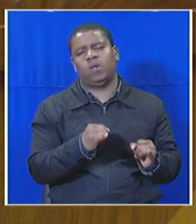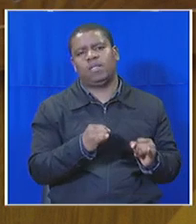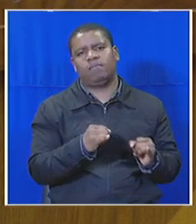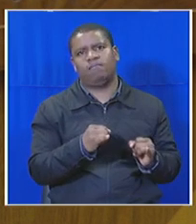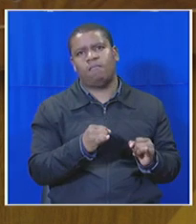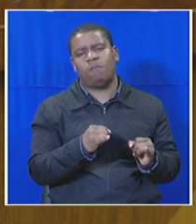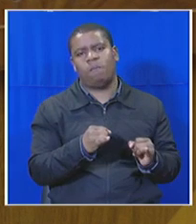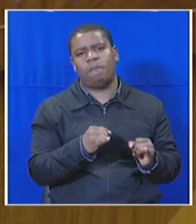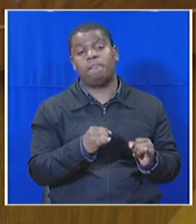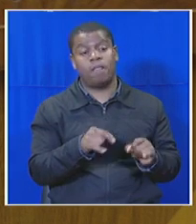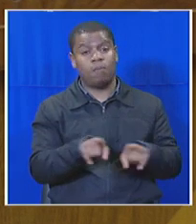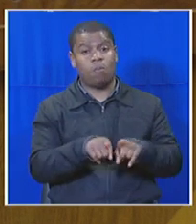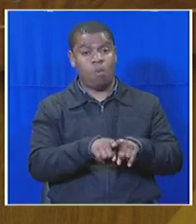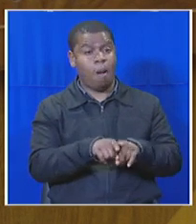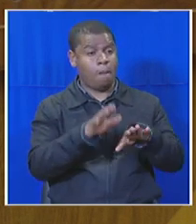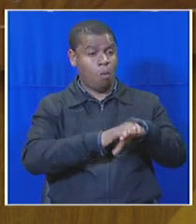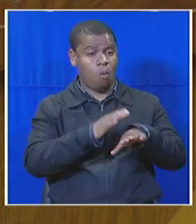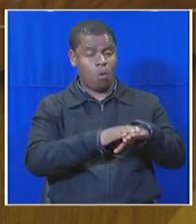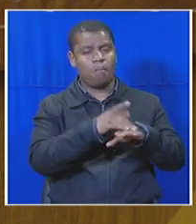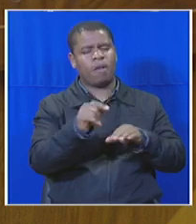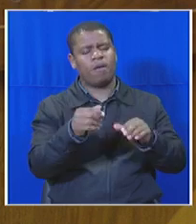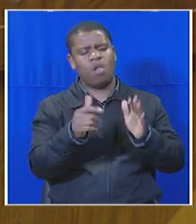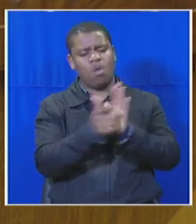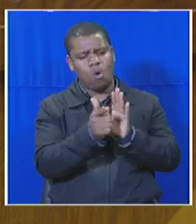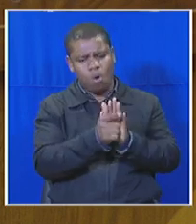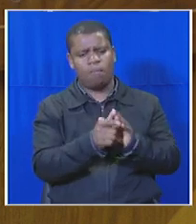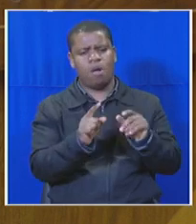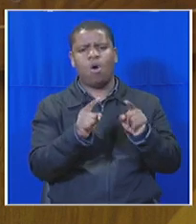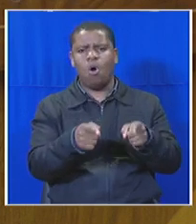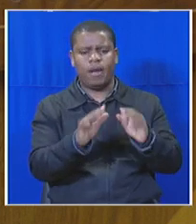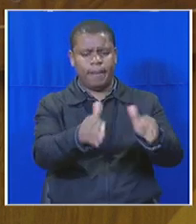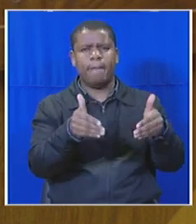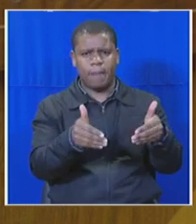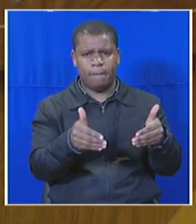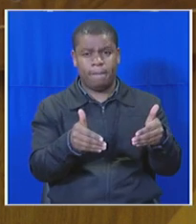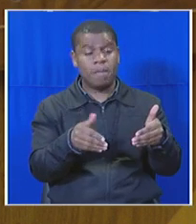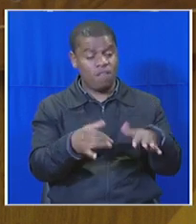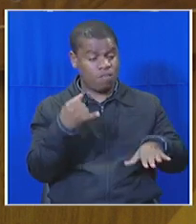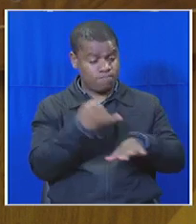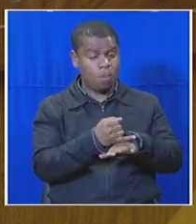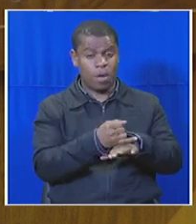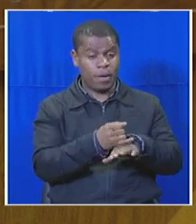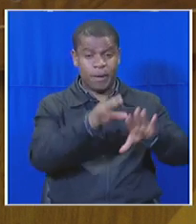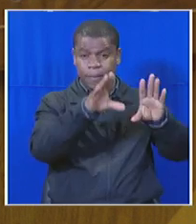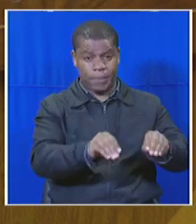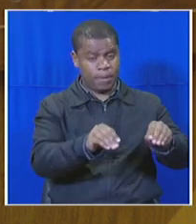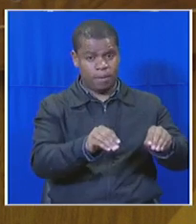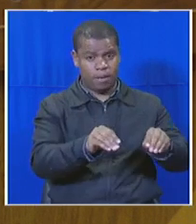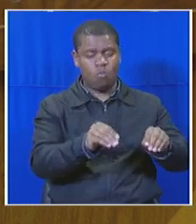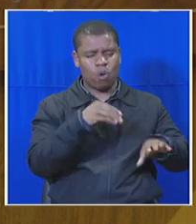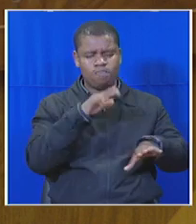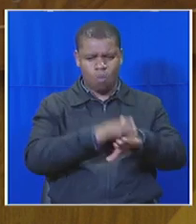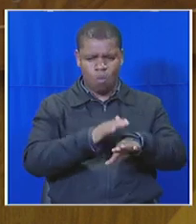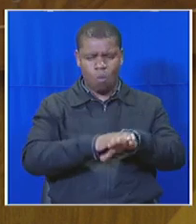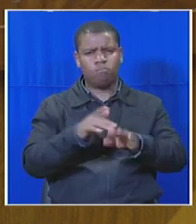they are the ones responsible for maintaining law and order. If this is not urgently arrested, it will negatively